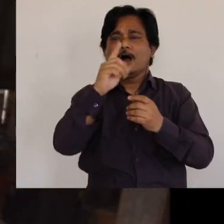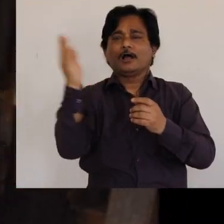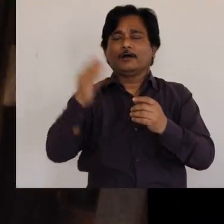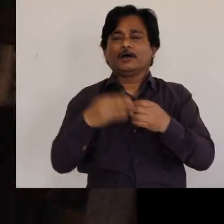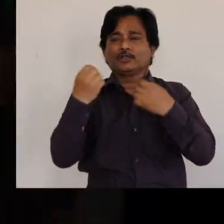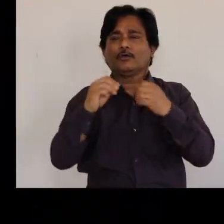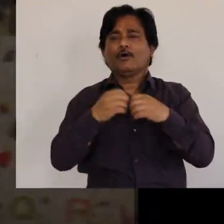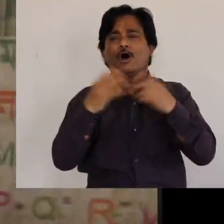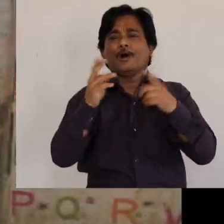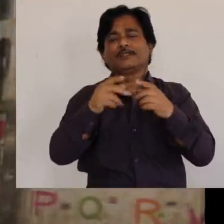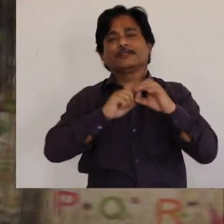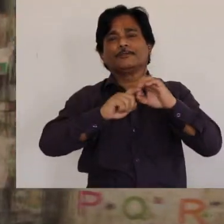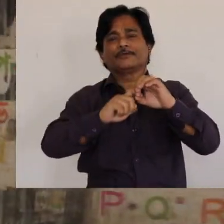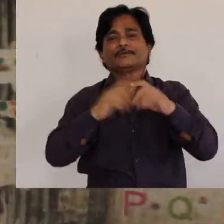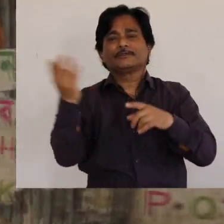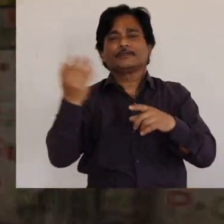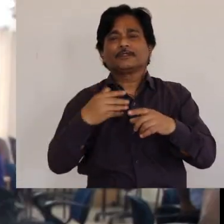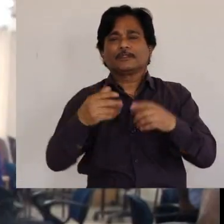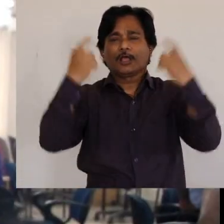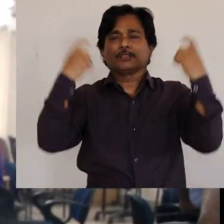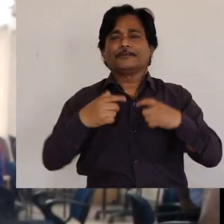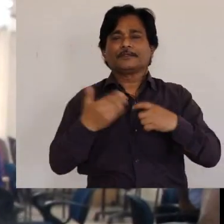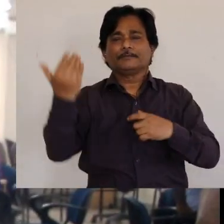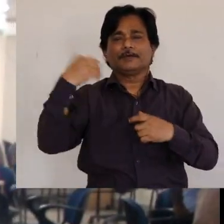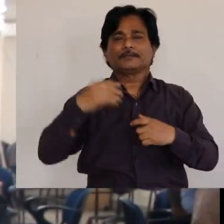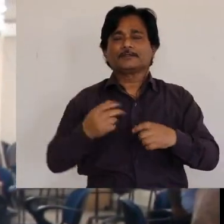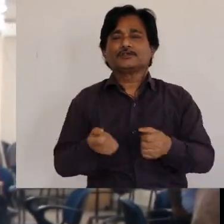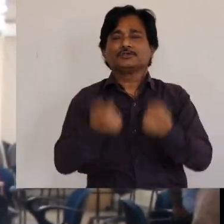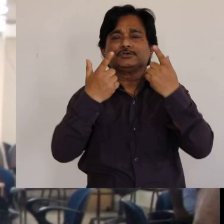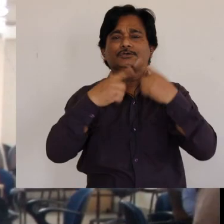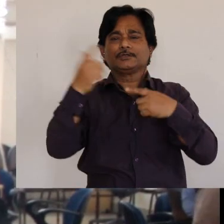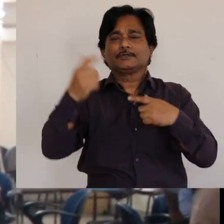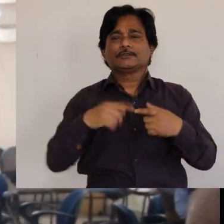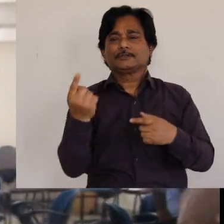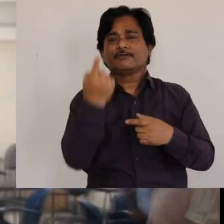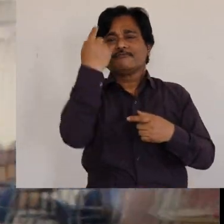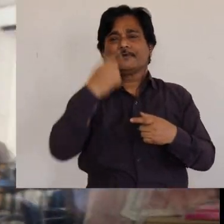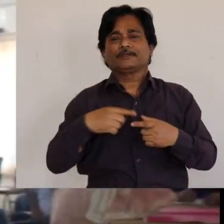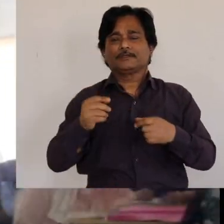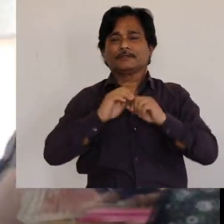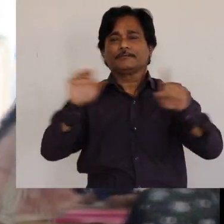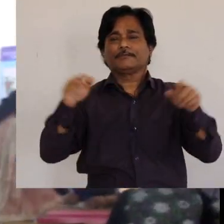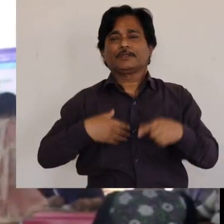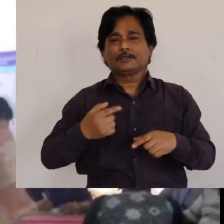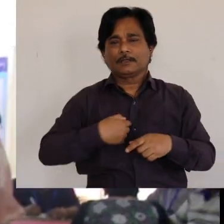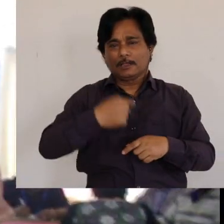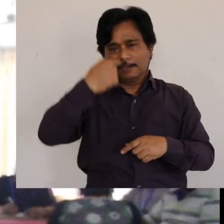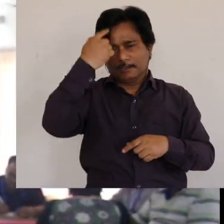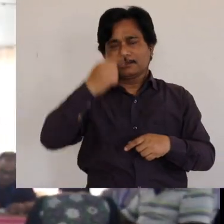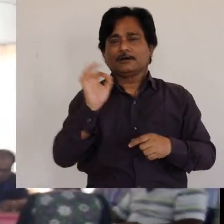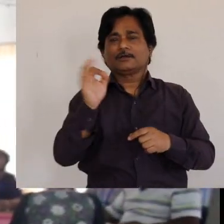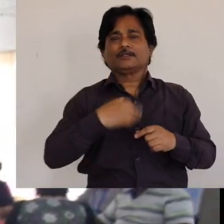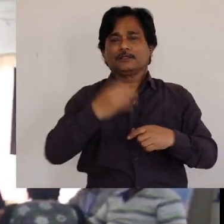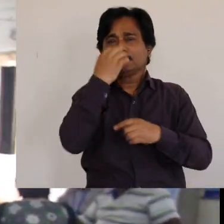some open-ended questions. This visit gave seminar participants opportunity to get first-hand exposure to positive leadership